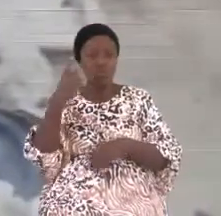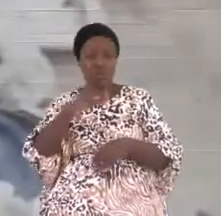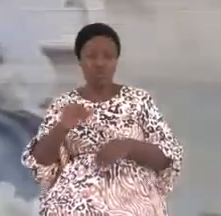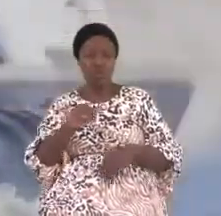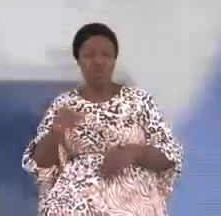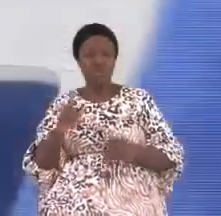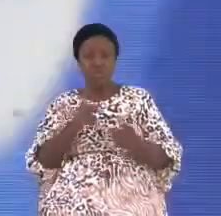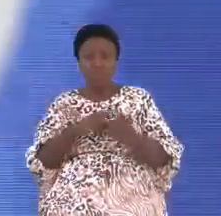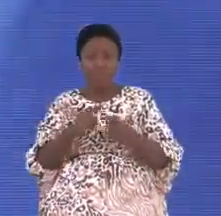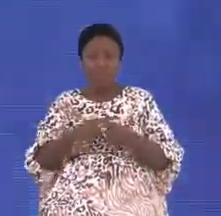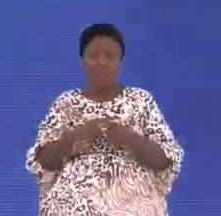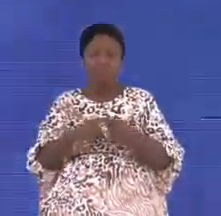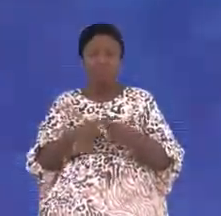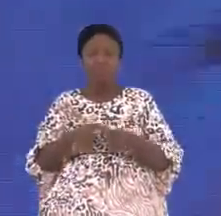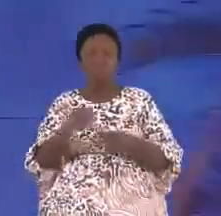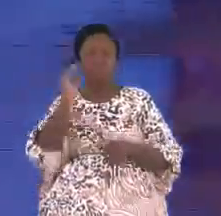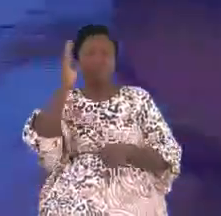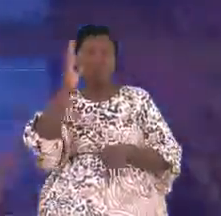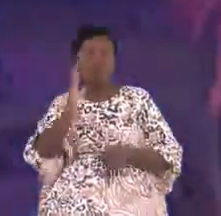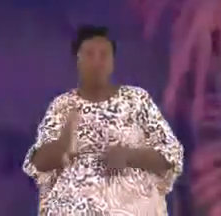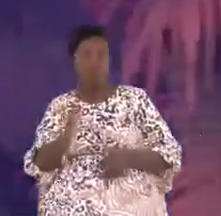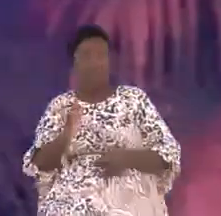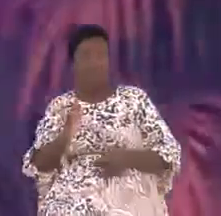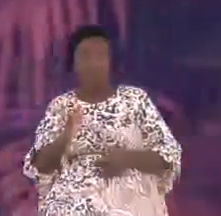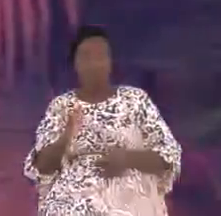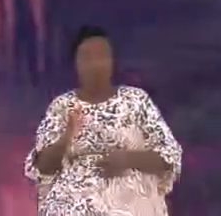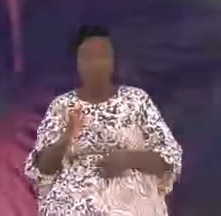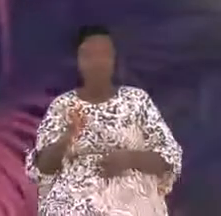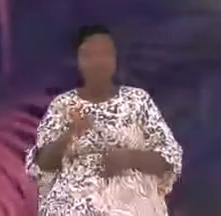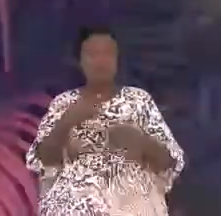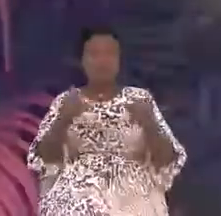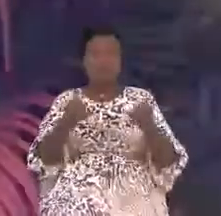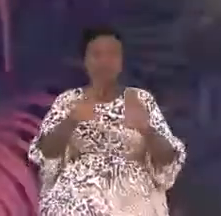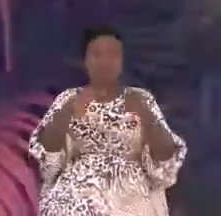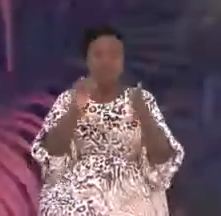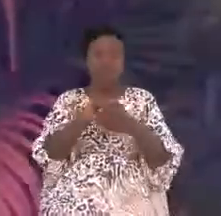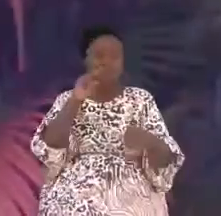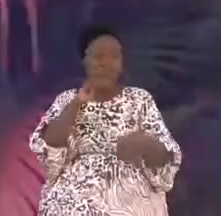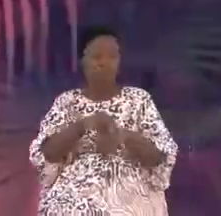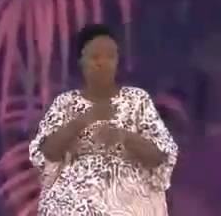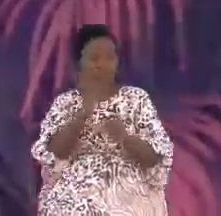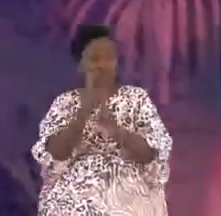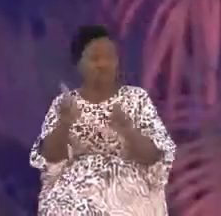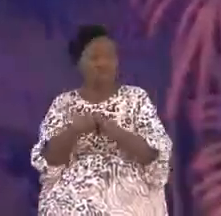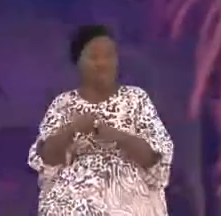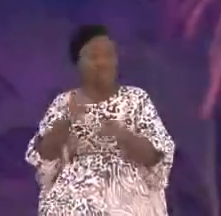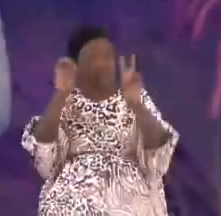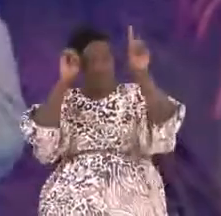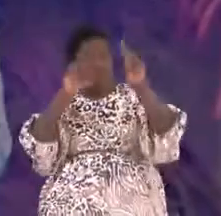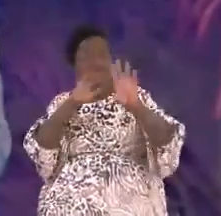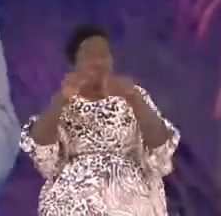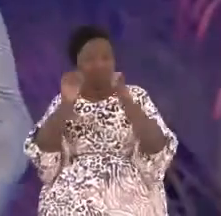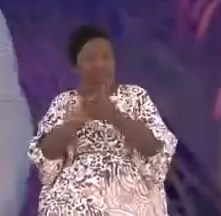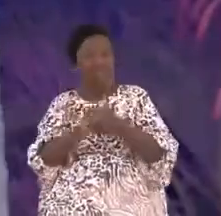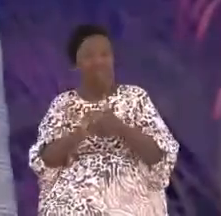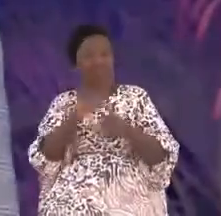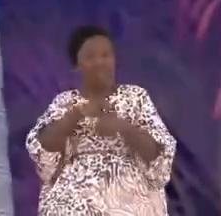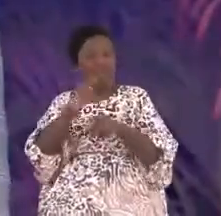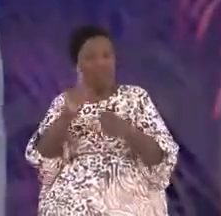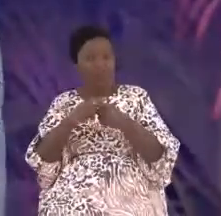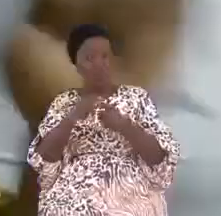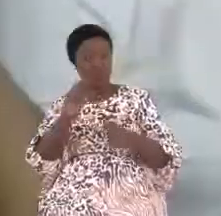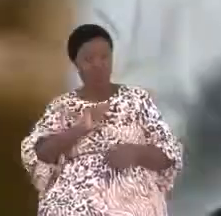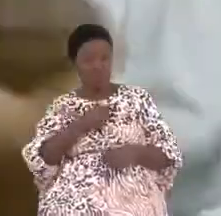i gave the message like i'm giving the message to you now and what happened at that time what happened to